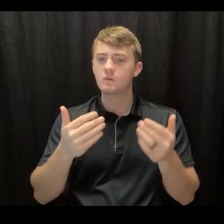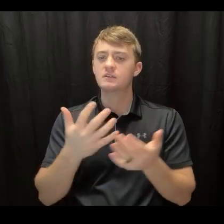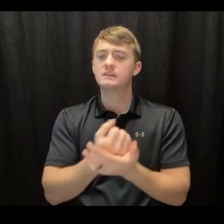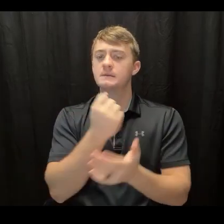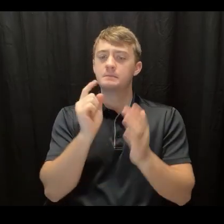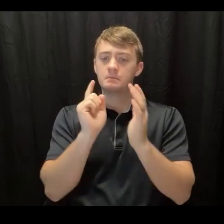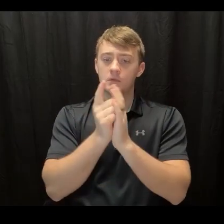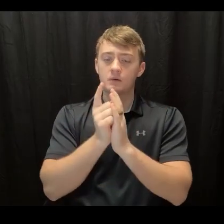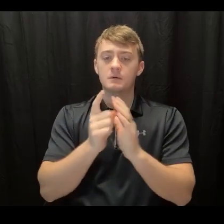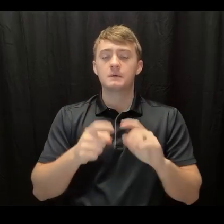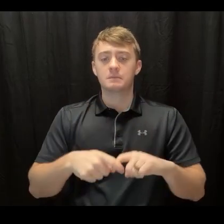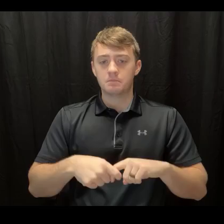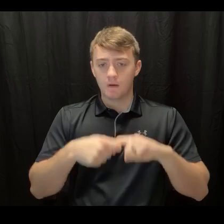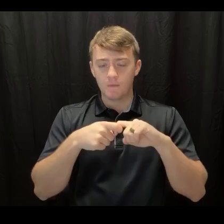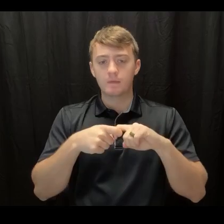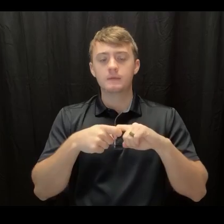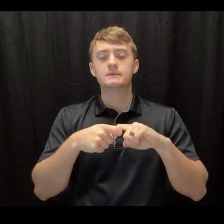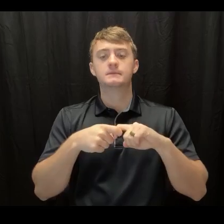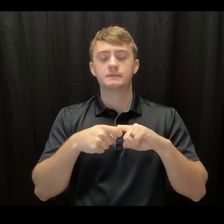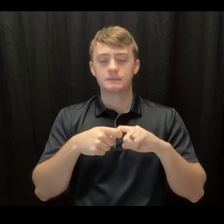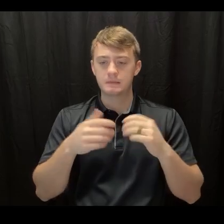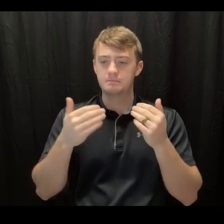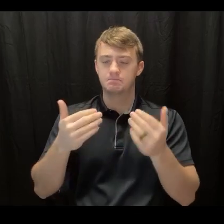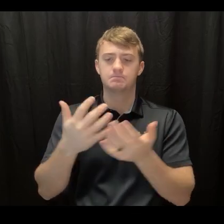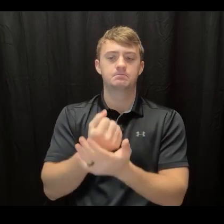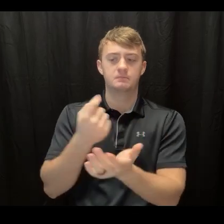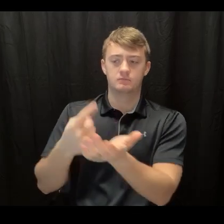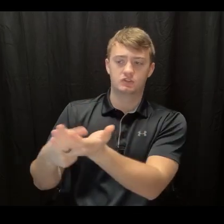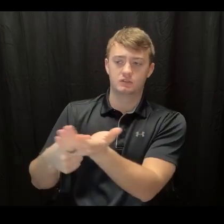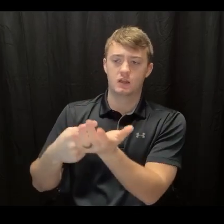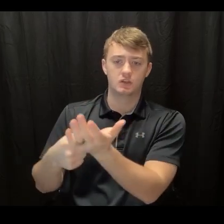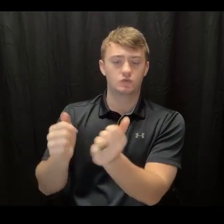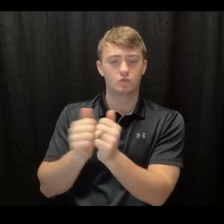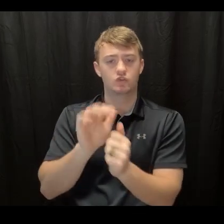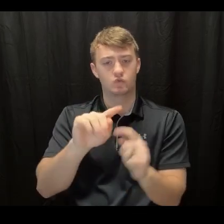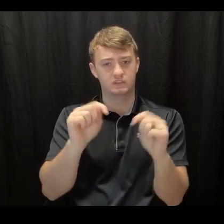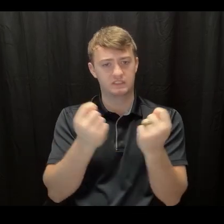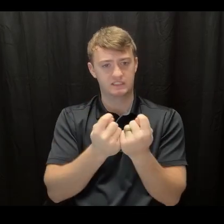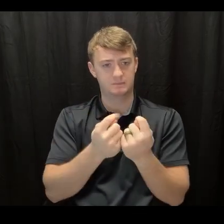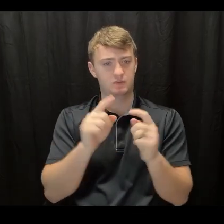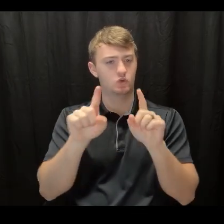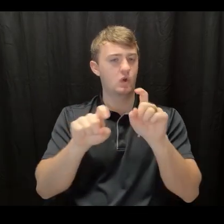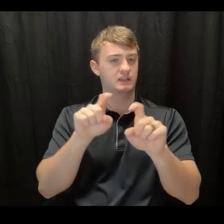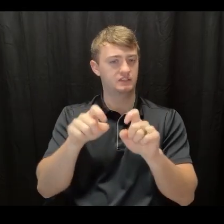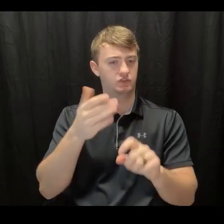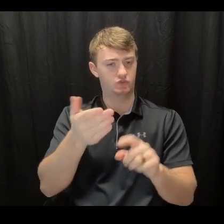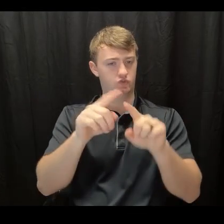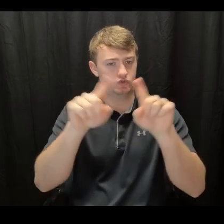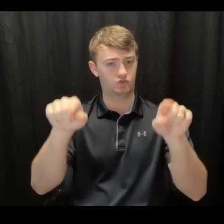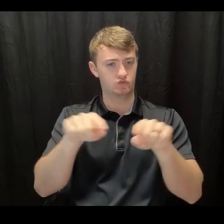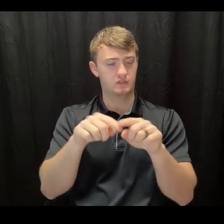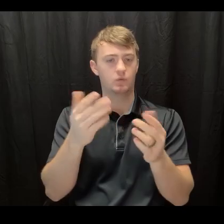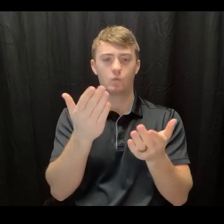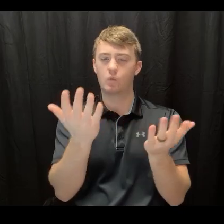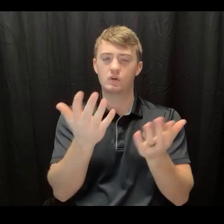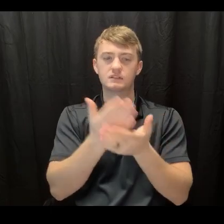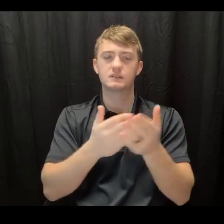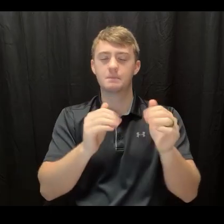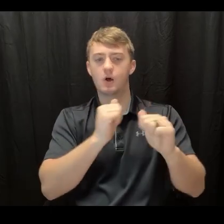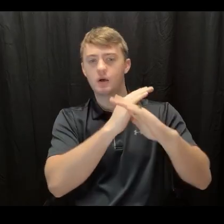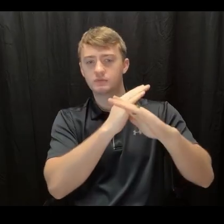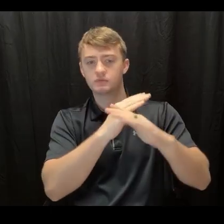So take a moment and pause and discuss with your team the questions on the screen. What are some obstacles